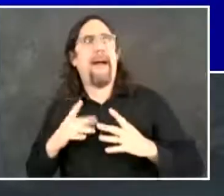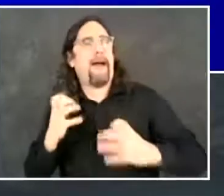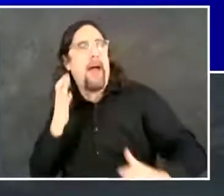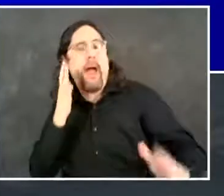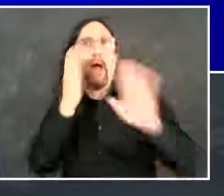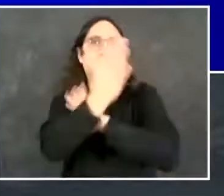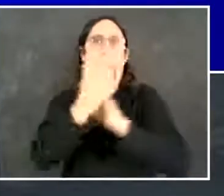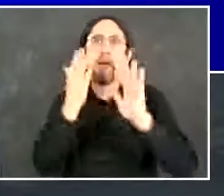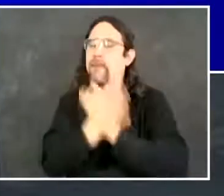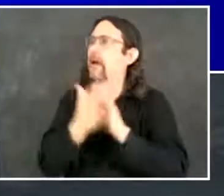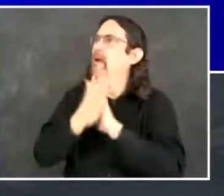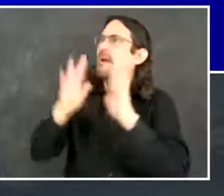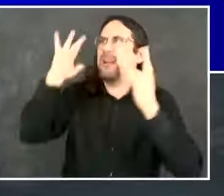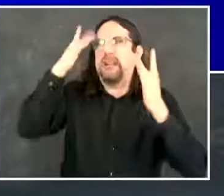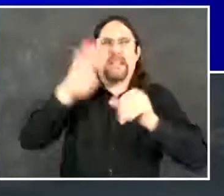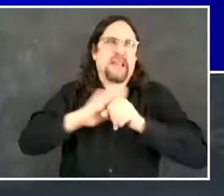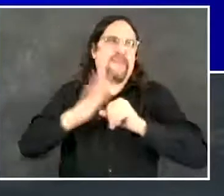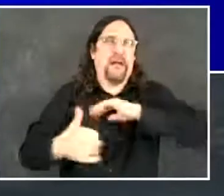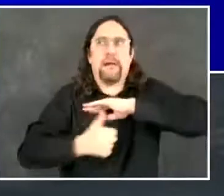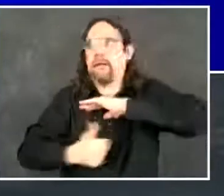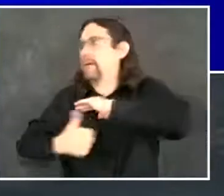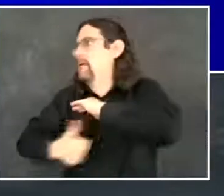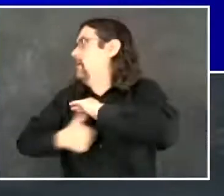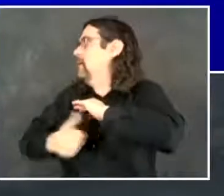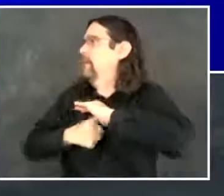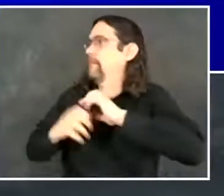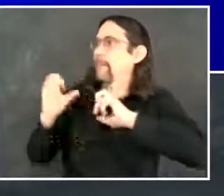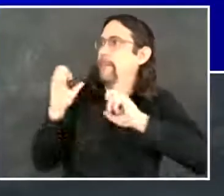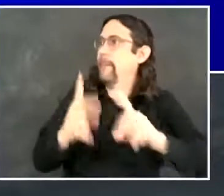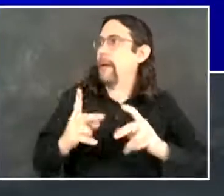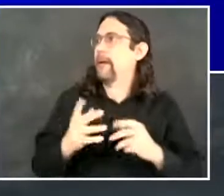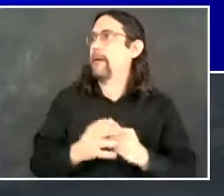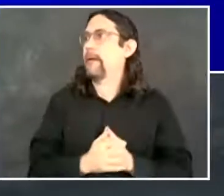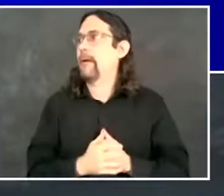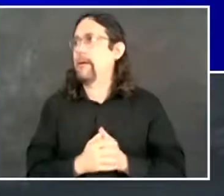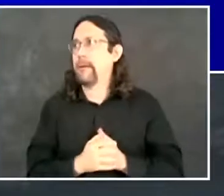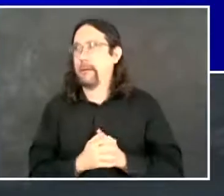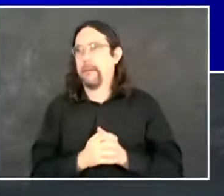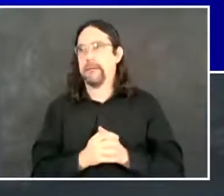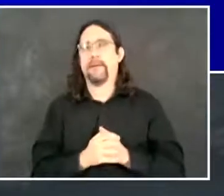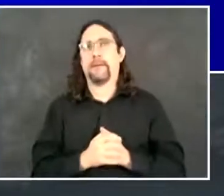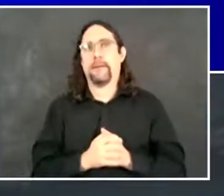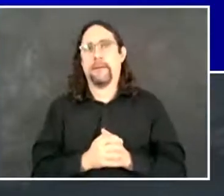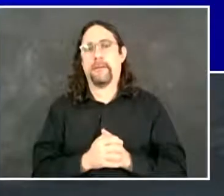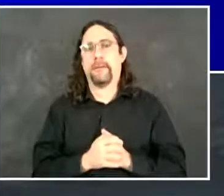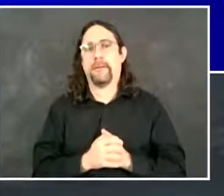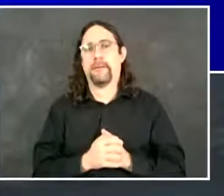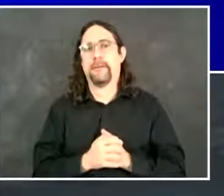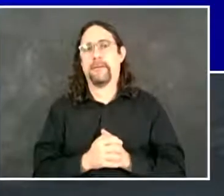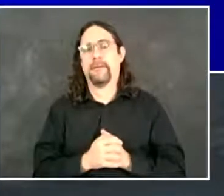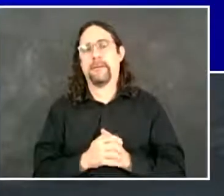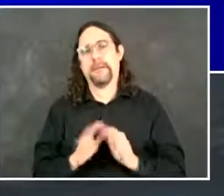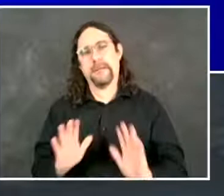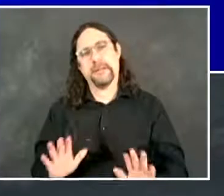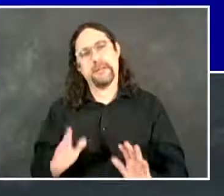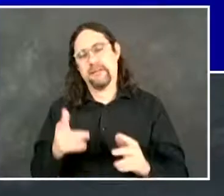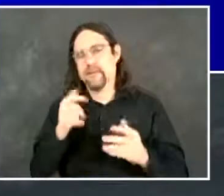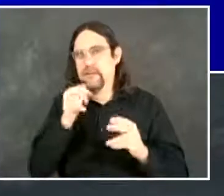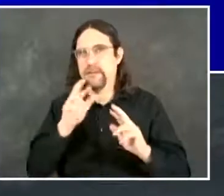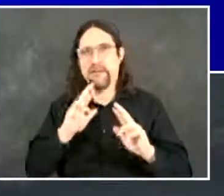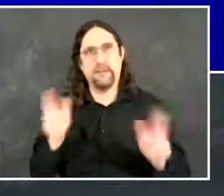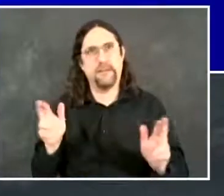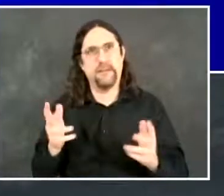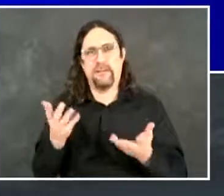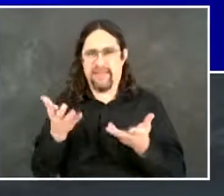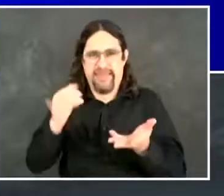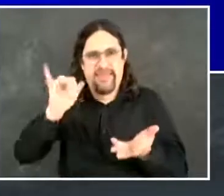you is context. The biggest reality, I fundamentally believe this, we will win this